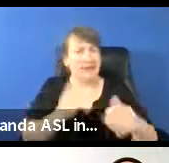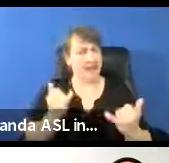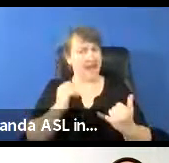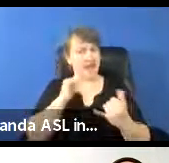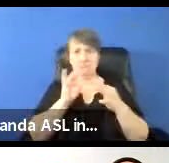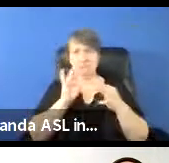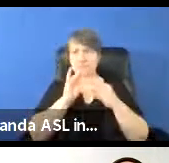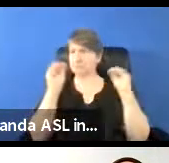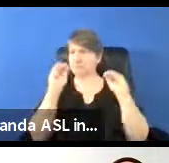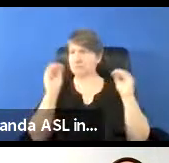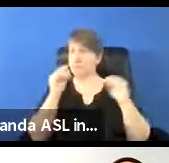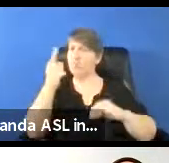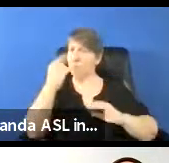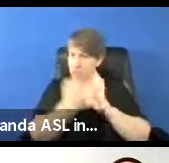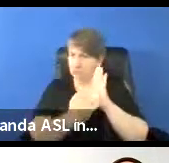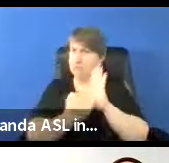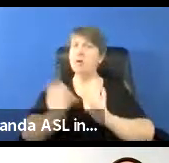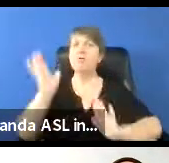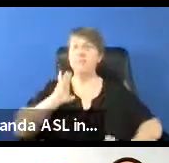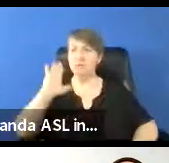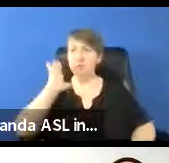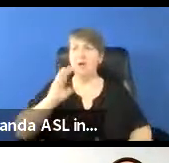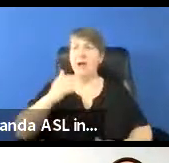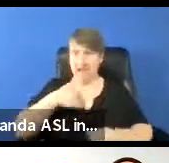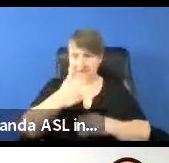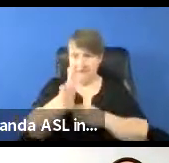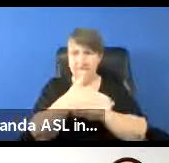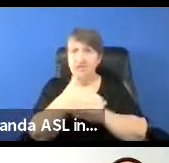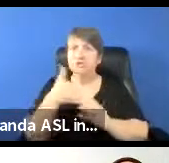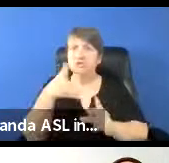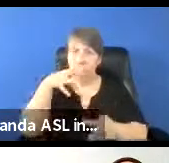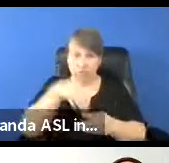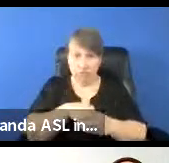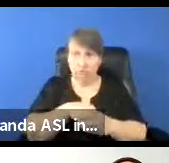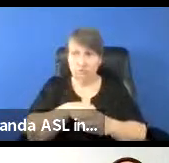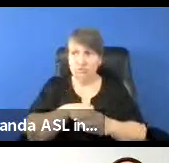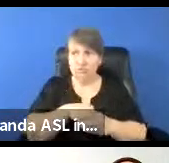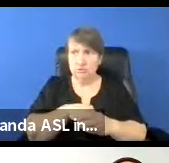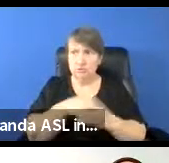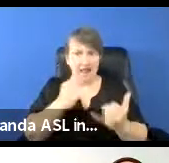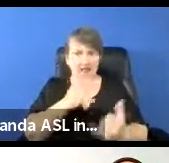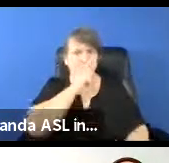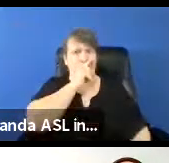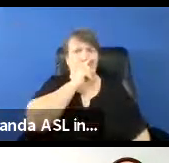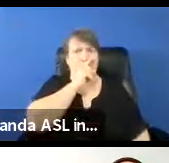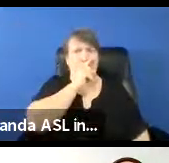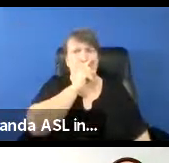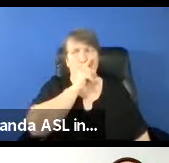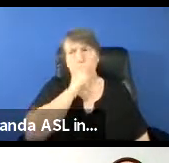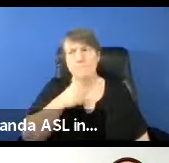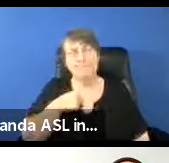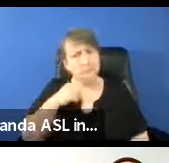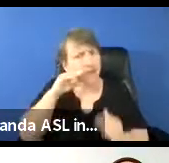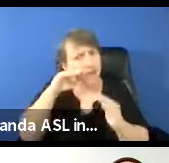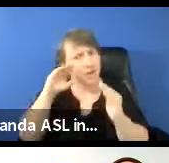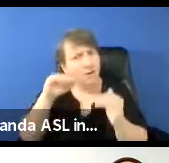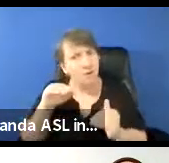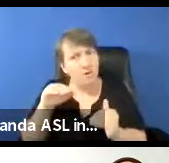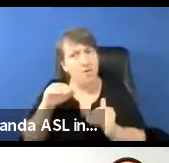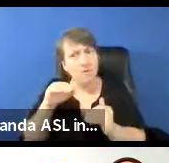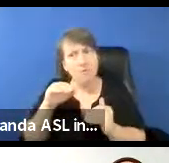was one drawing one time that had fish on there, but nothing's there now. And I hope that